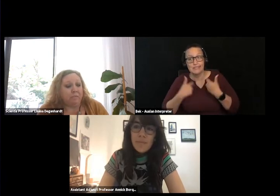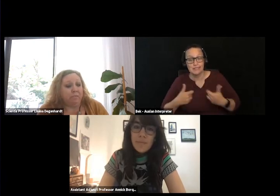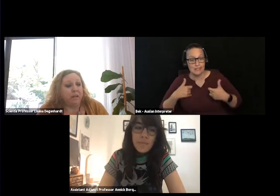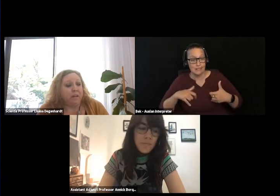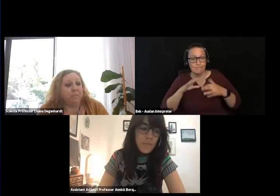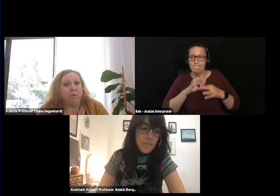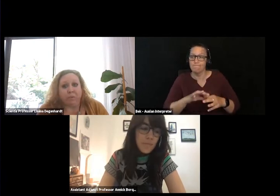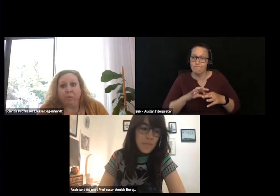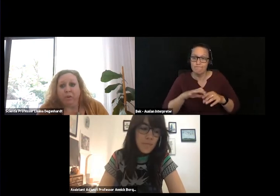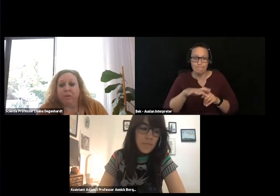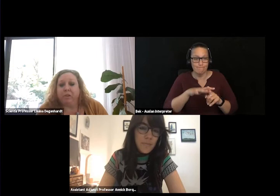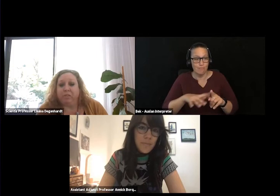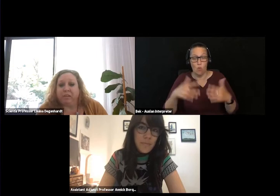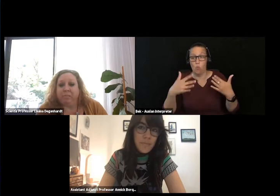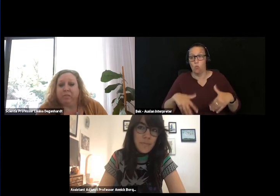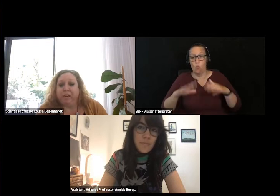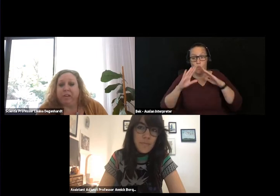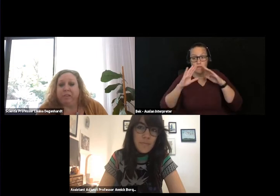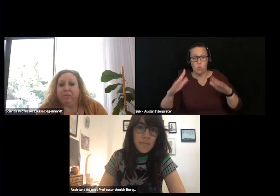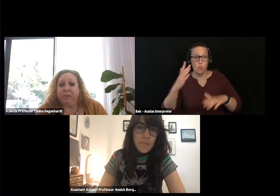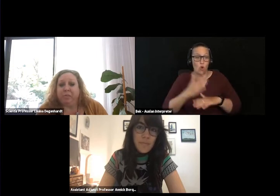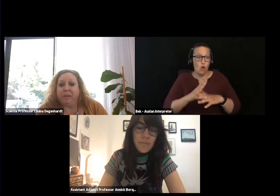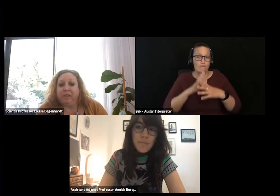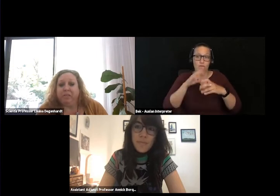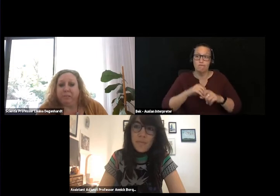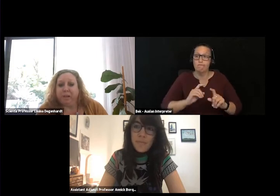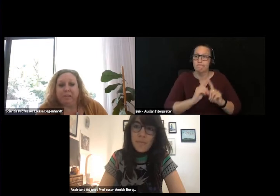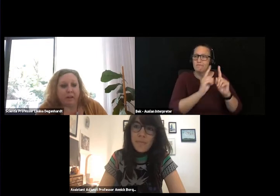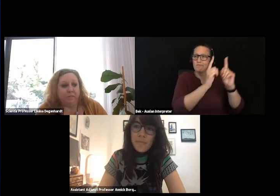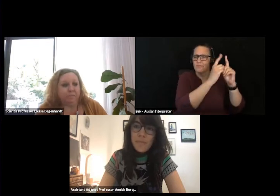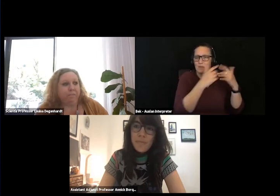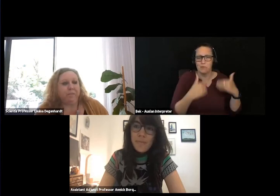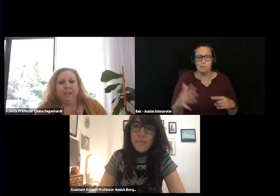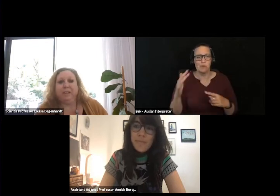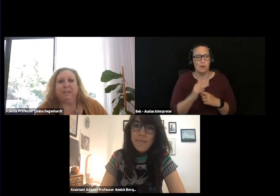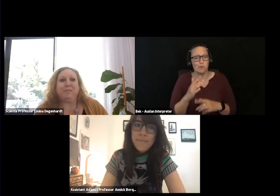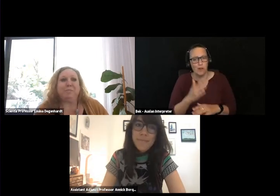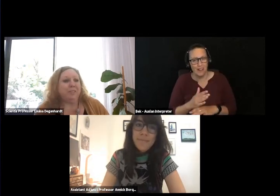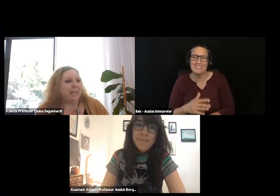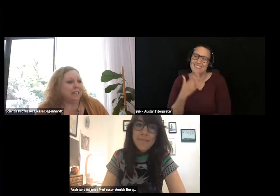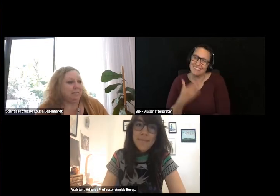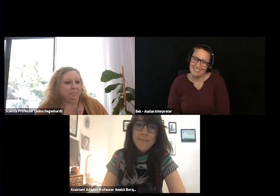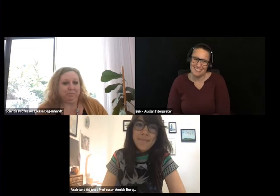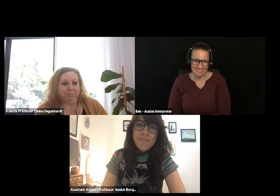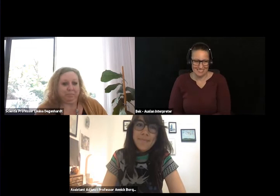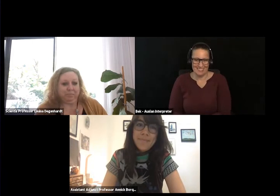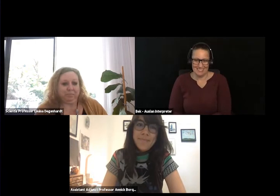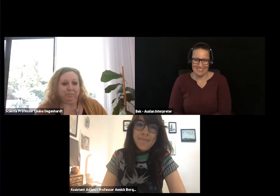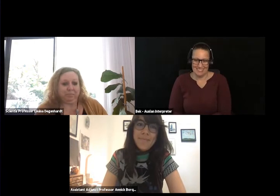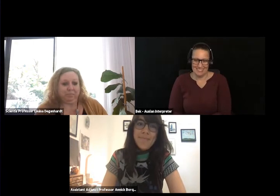really important work across a number of areas, and she'll be presenting on some of that today. Thanks very much, Anik.